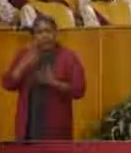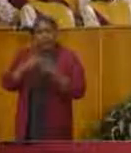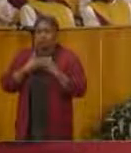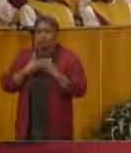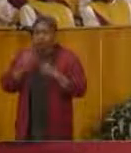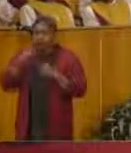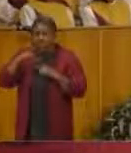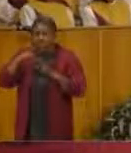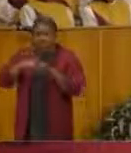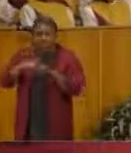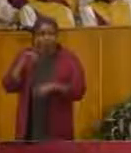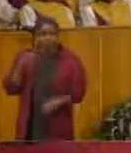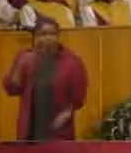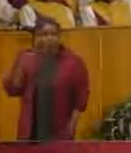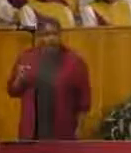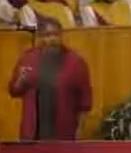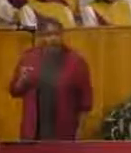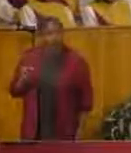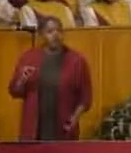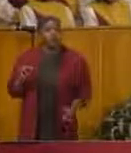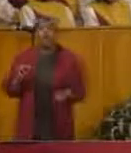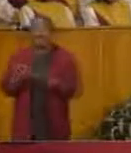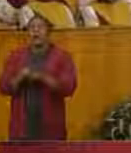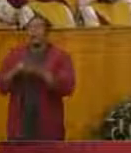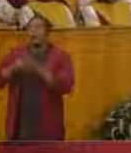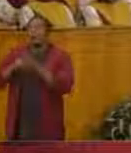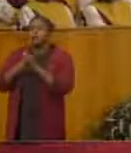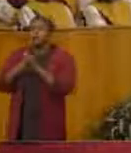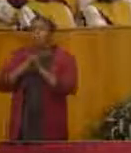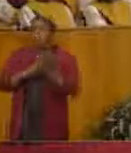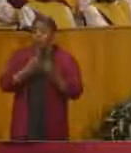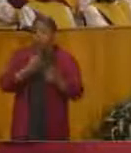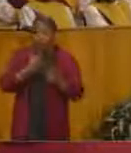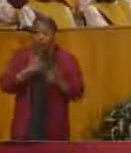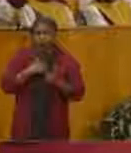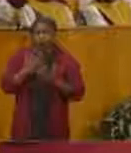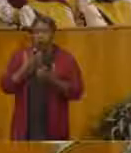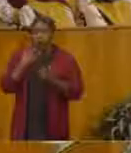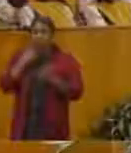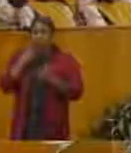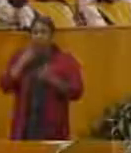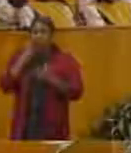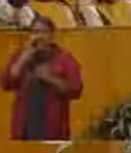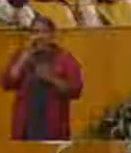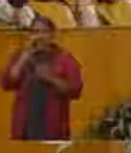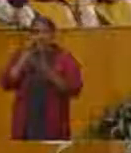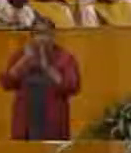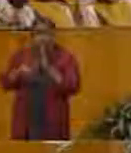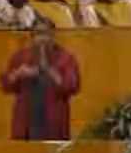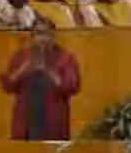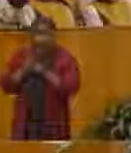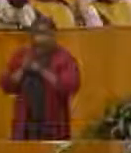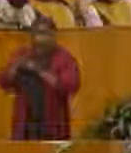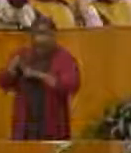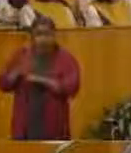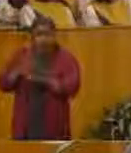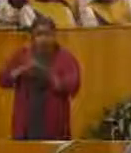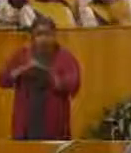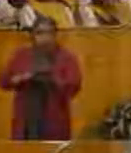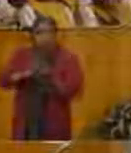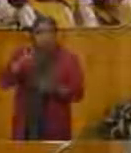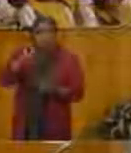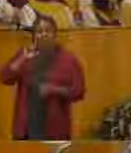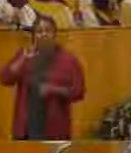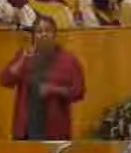of January. And as we launch out into part one, I would that you hear the reading of the Word of God as recorded in Matthew